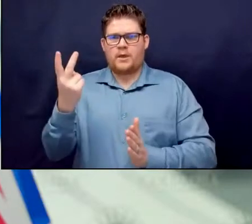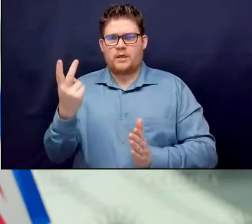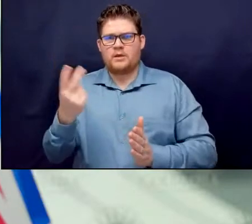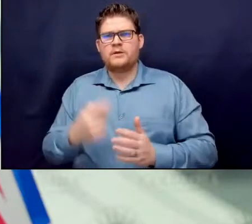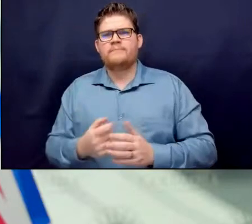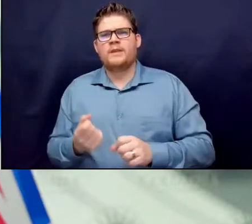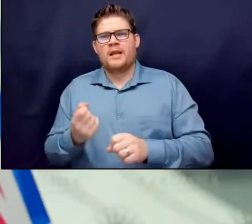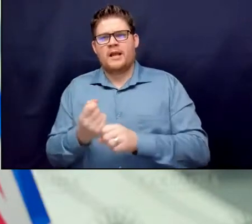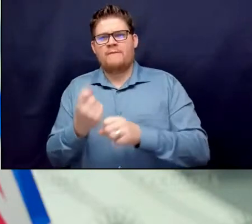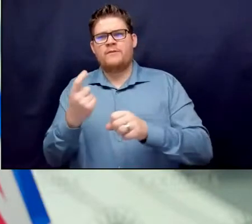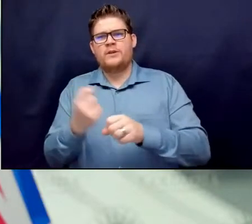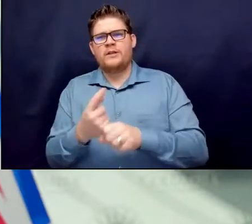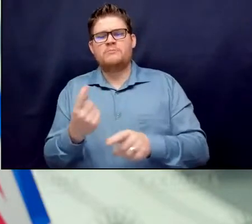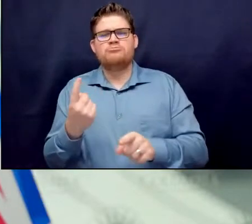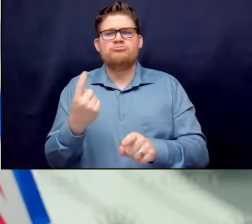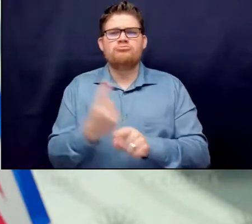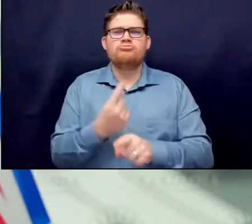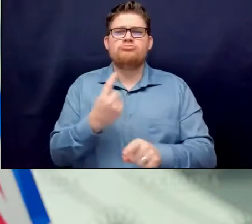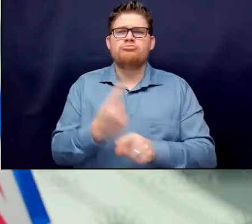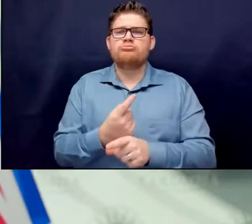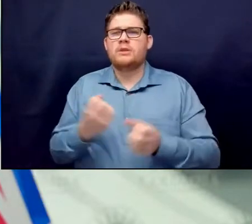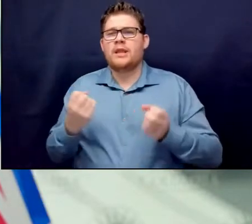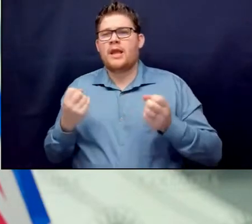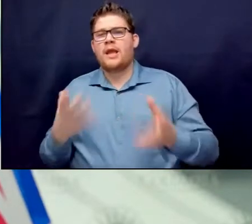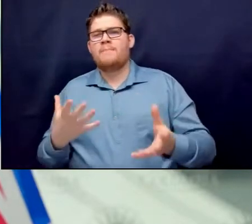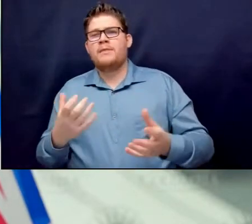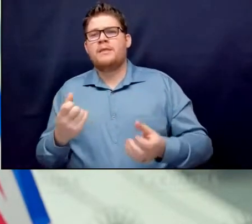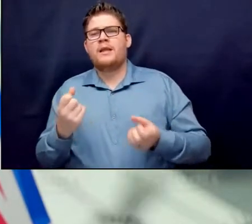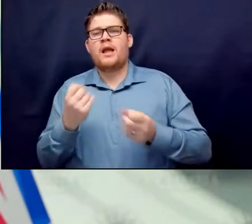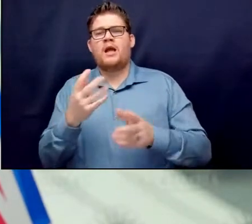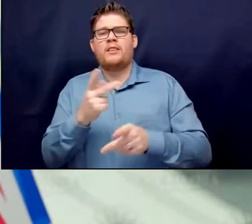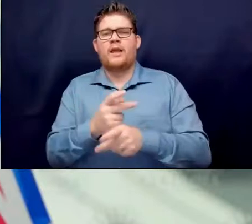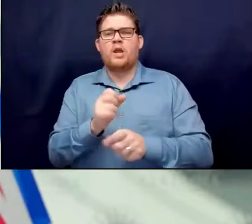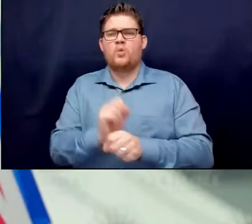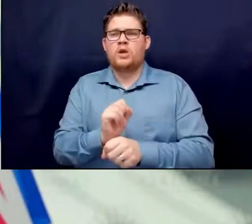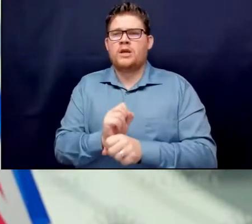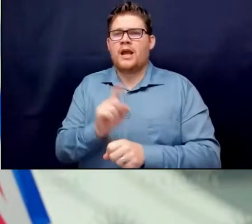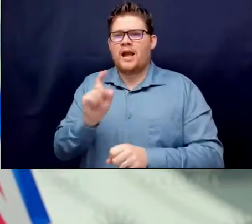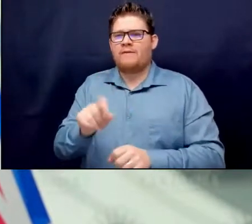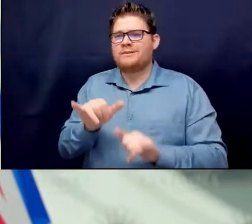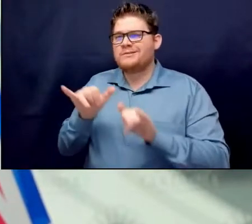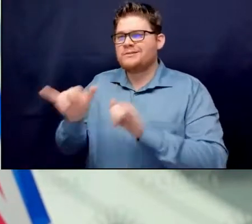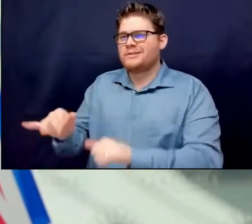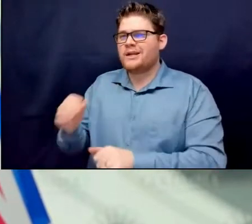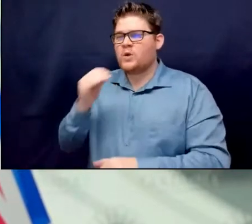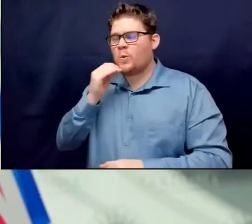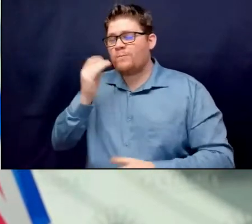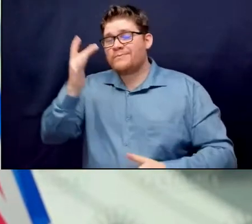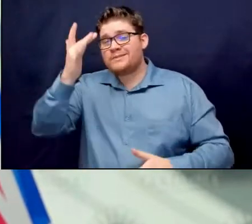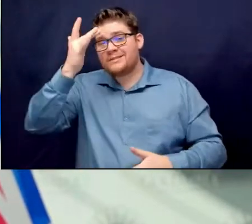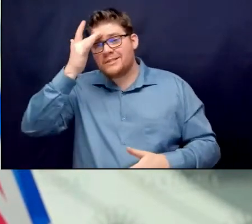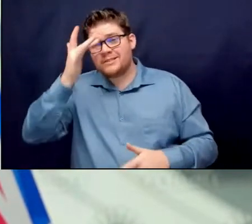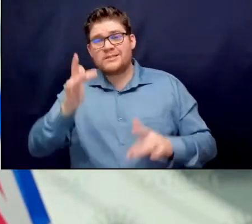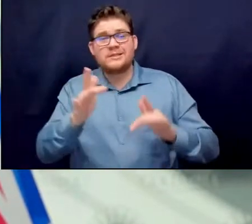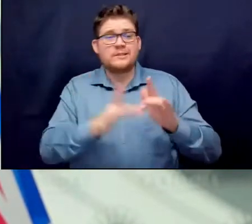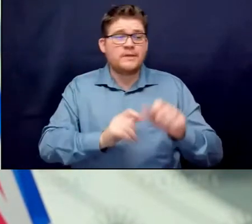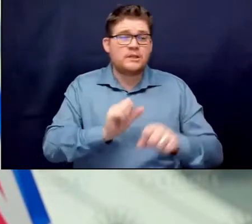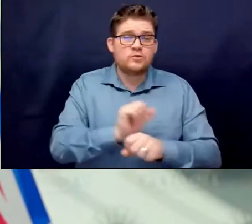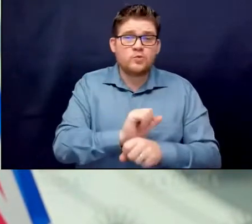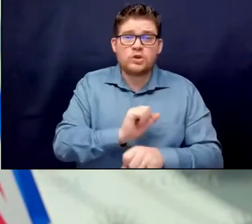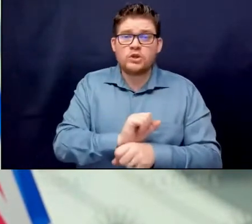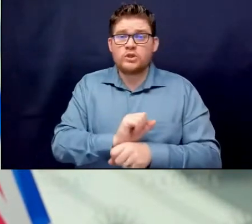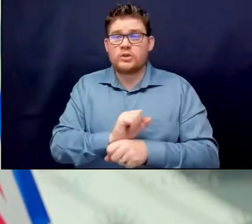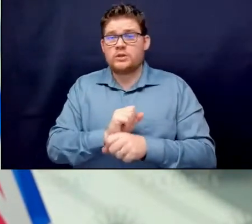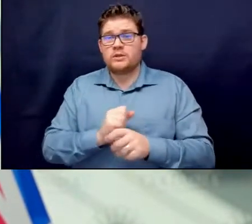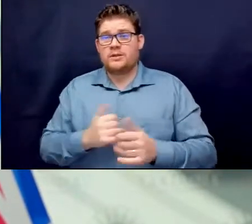system. It means that two things I think that you need to take home. One, this is an immensely challenging